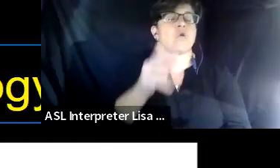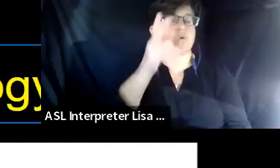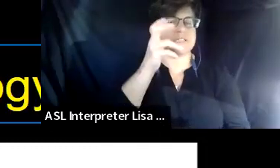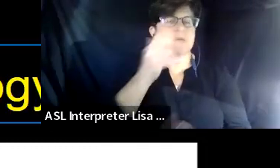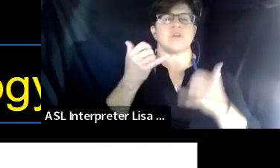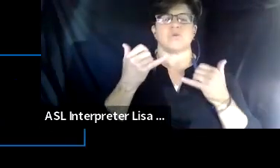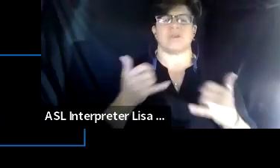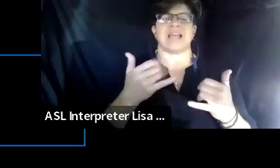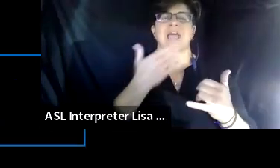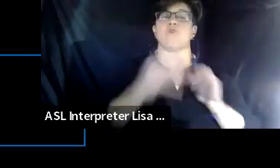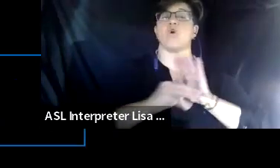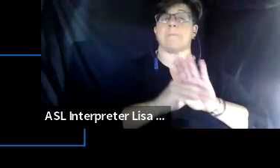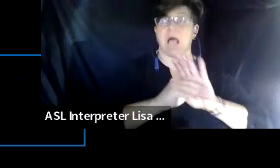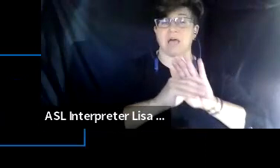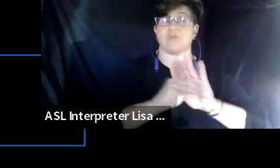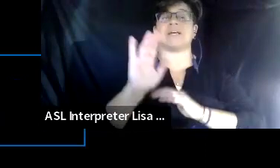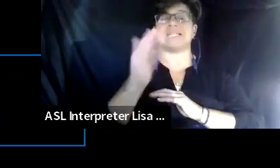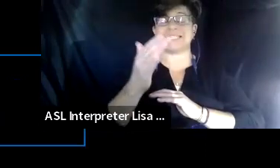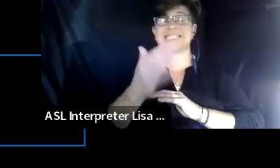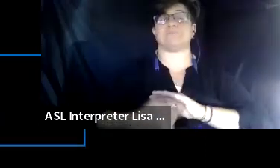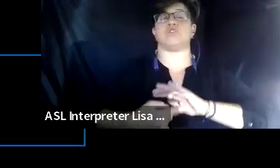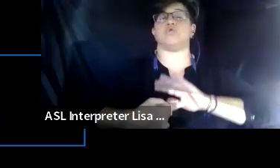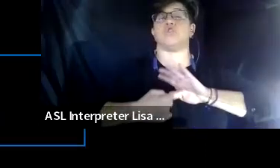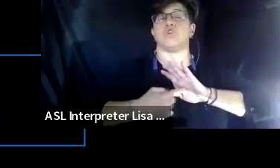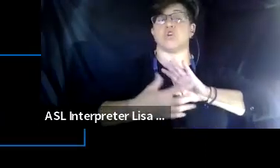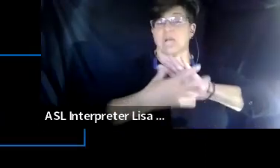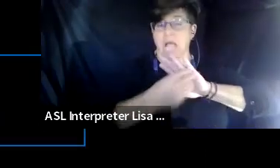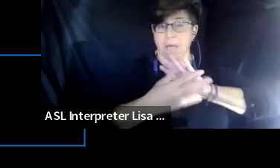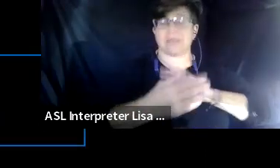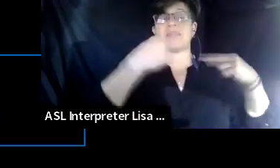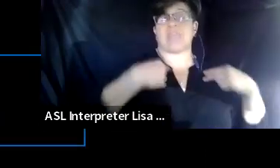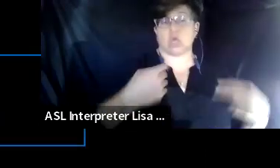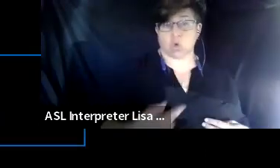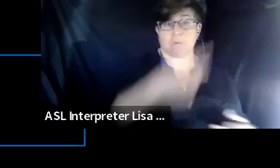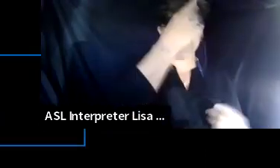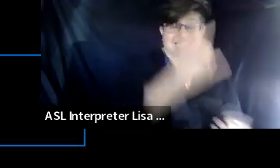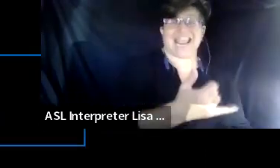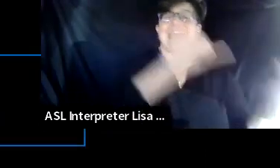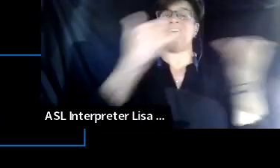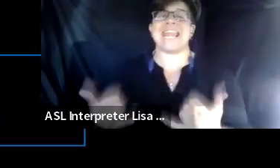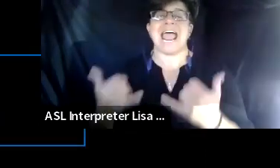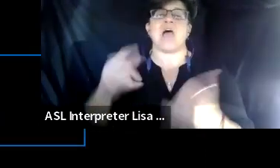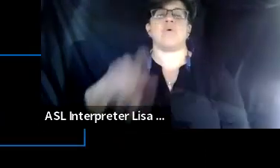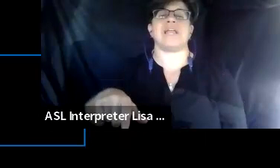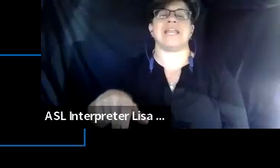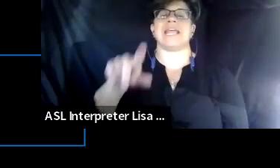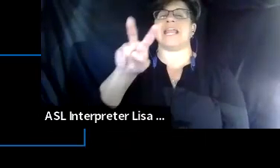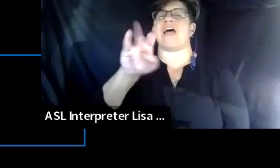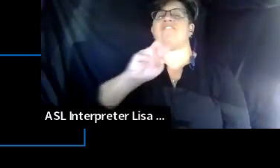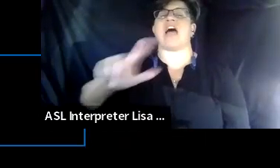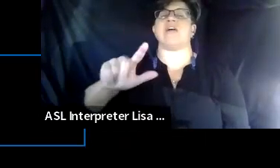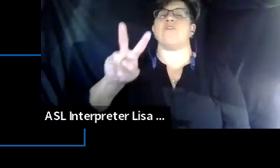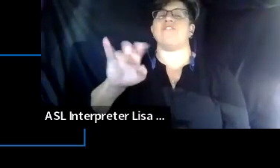very good model that seems to emulate the human disease. Now we need a viral vector to try to deliver the correct or